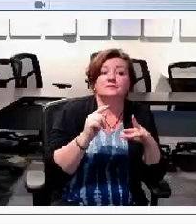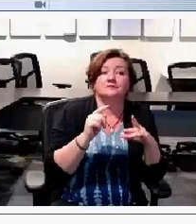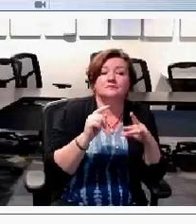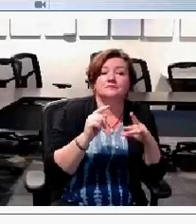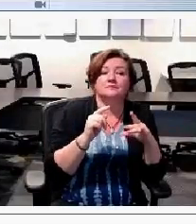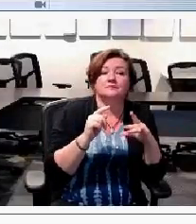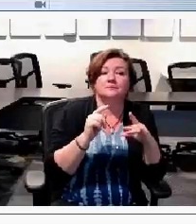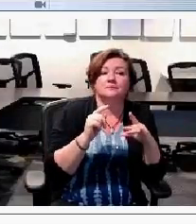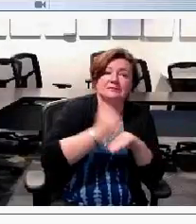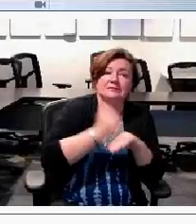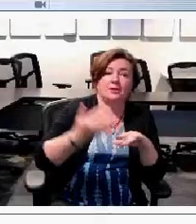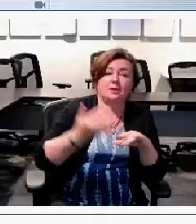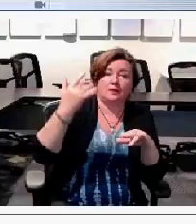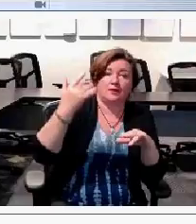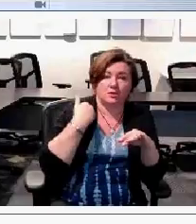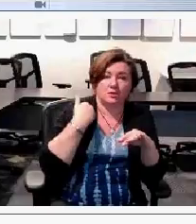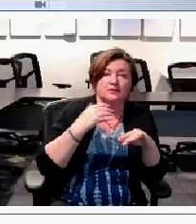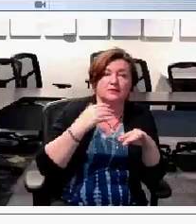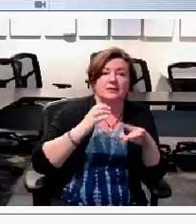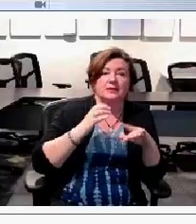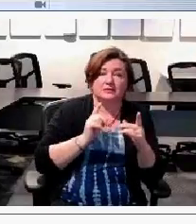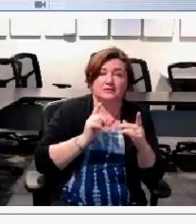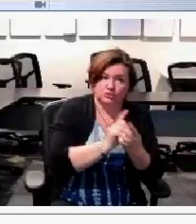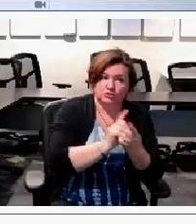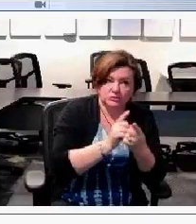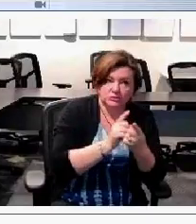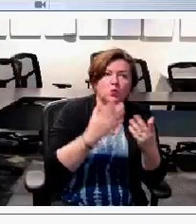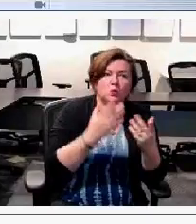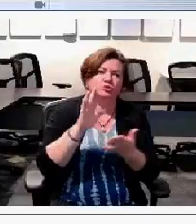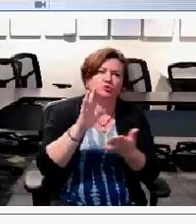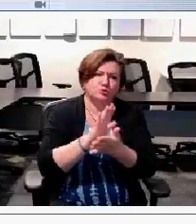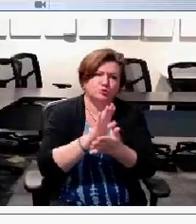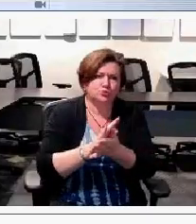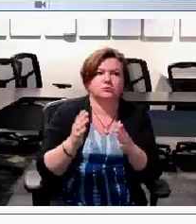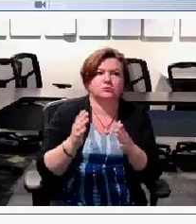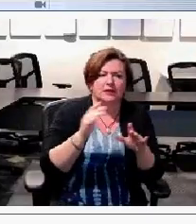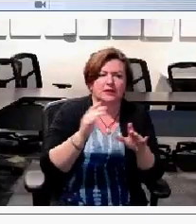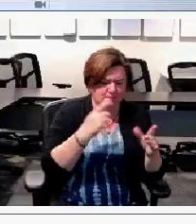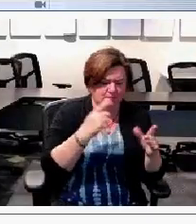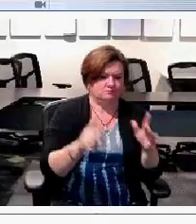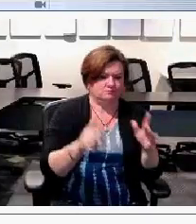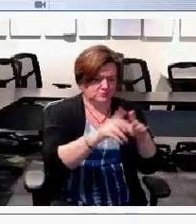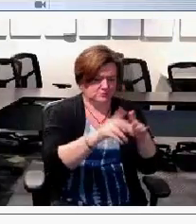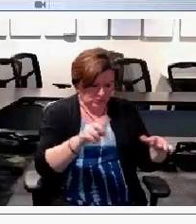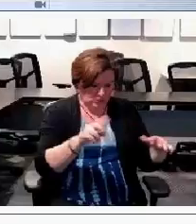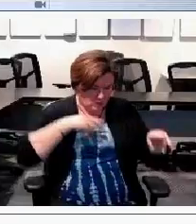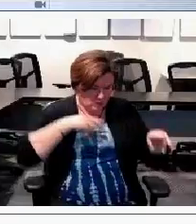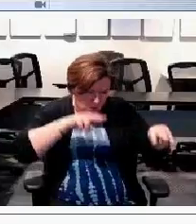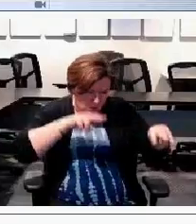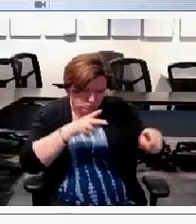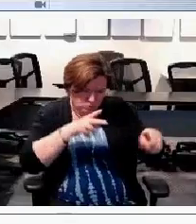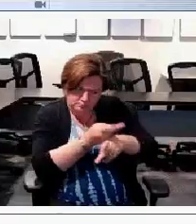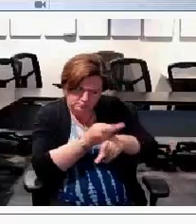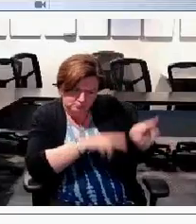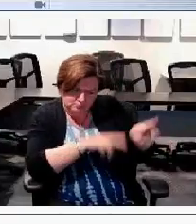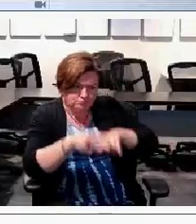up telehealth and a clinician, for example, or a school would have a child and we would watch and kind